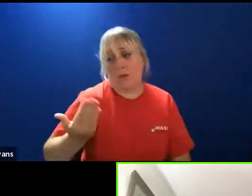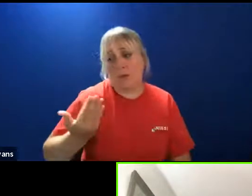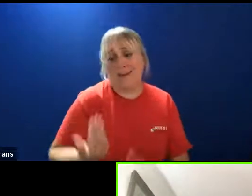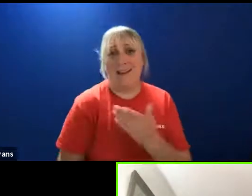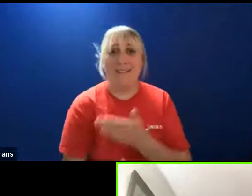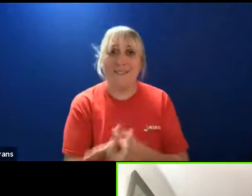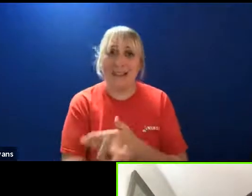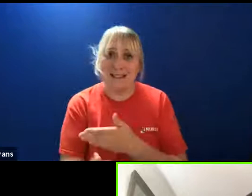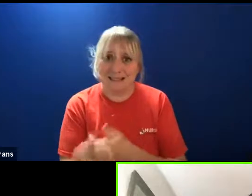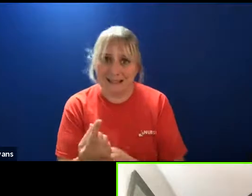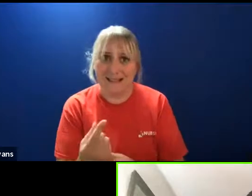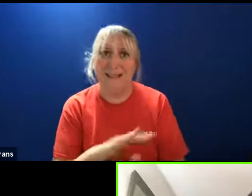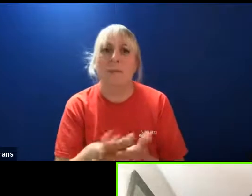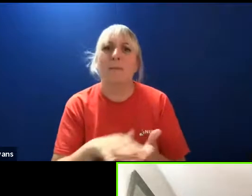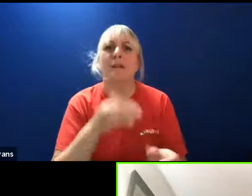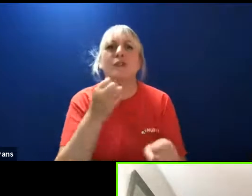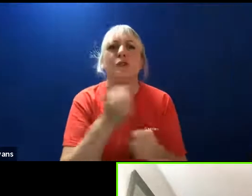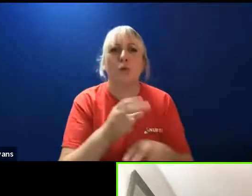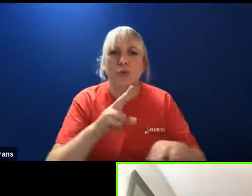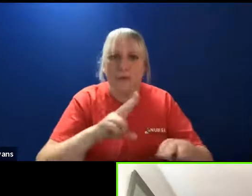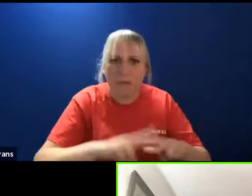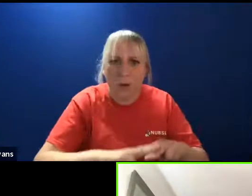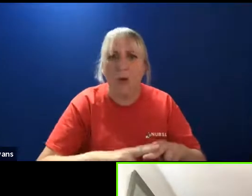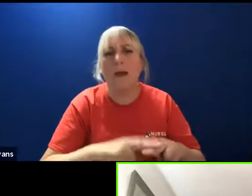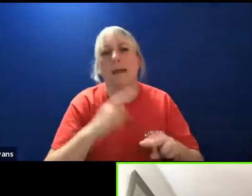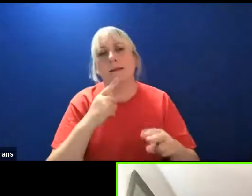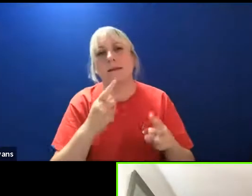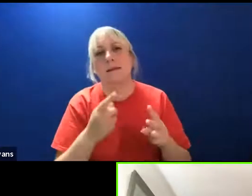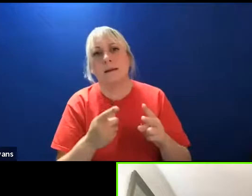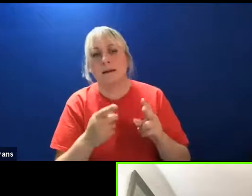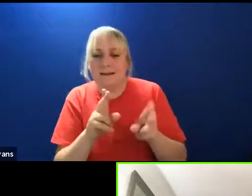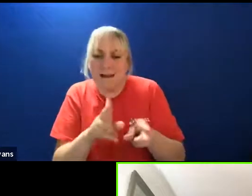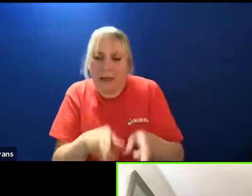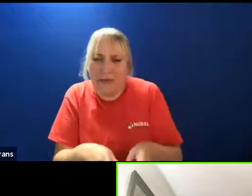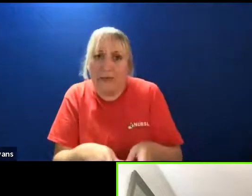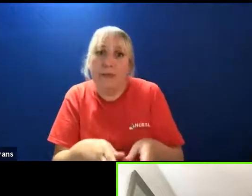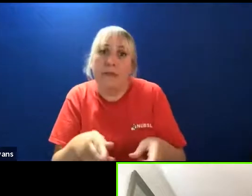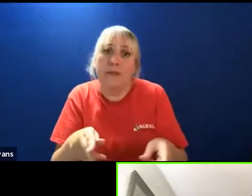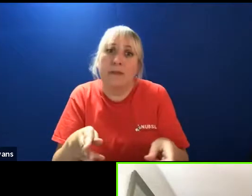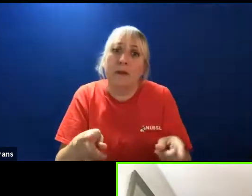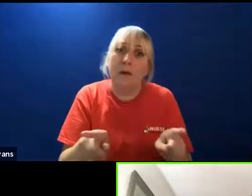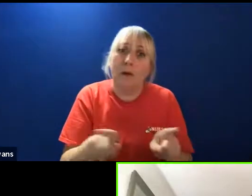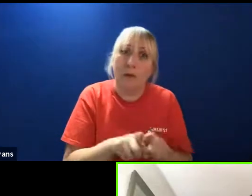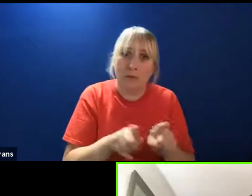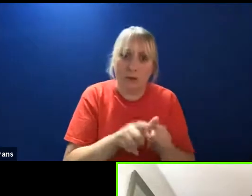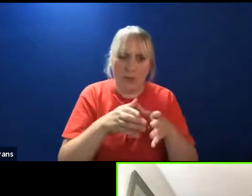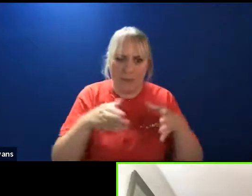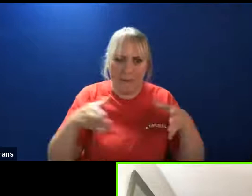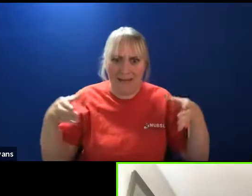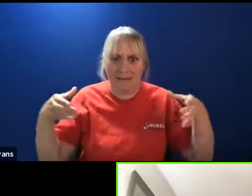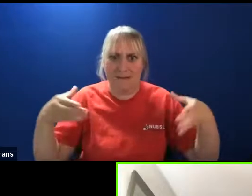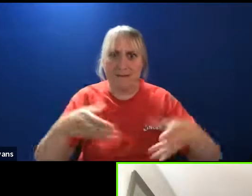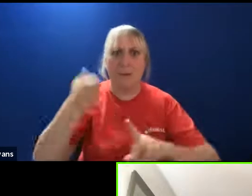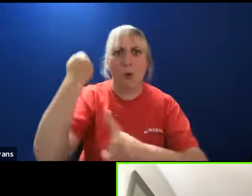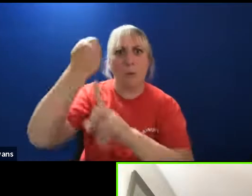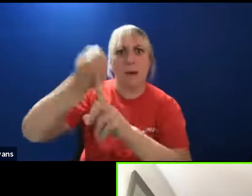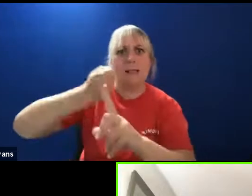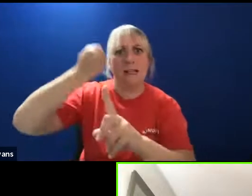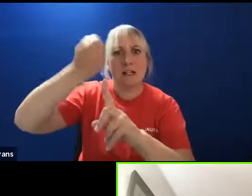George Floyd and so many others, and the mass mobilization of people around the Black Lives